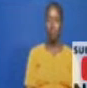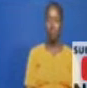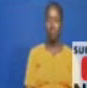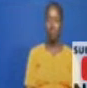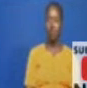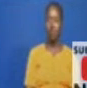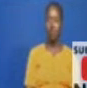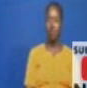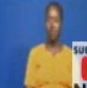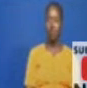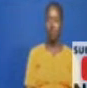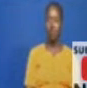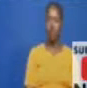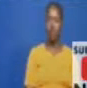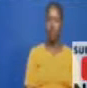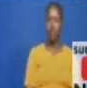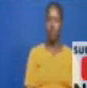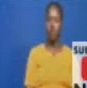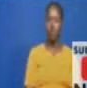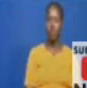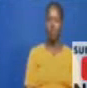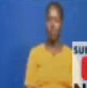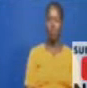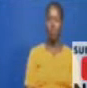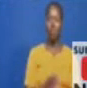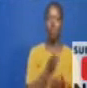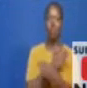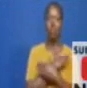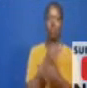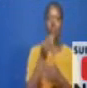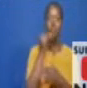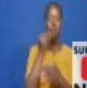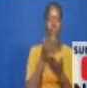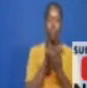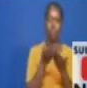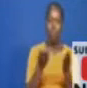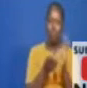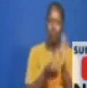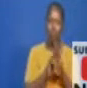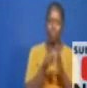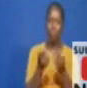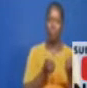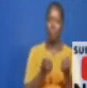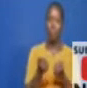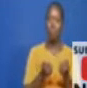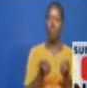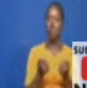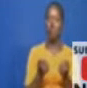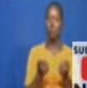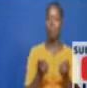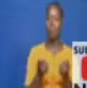Yeah. Honorable Khaminwa, your friend doesn't own those kinds of homes also. Those homes require cars.